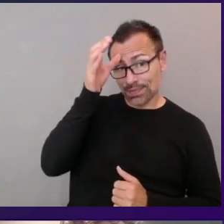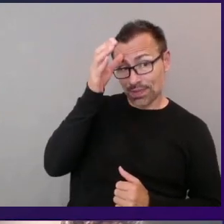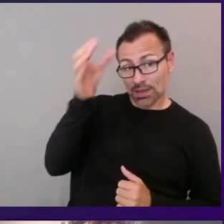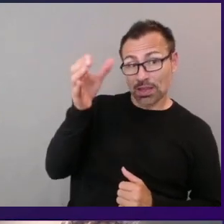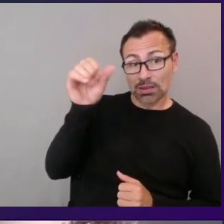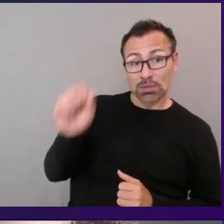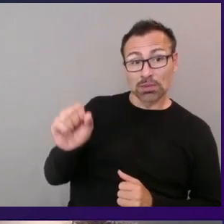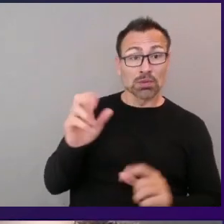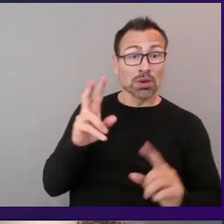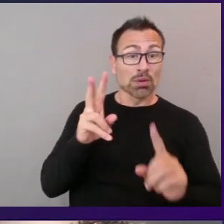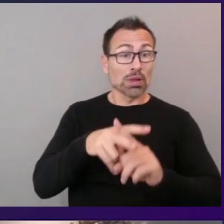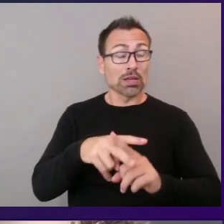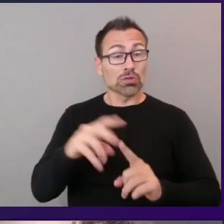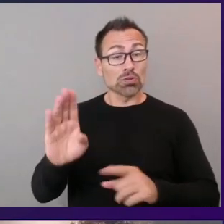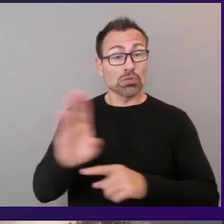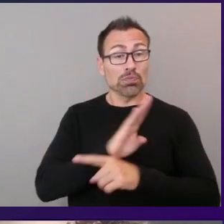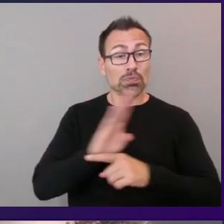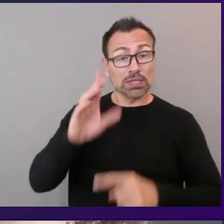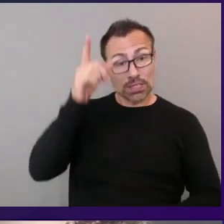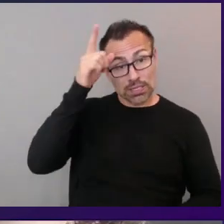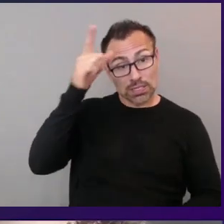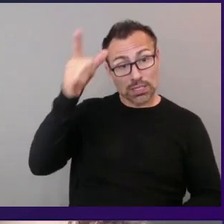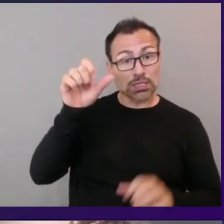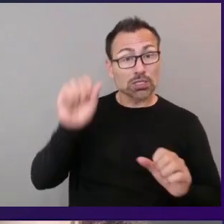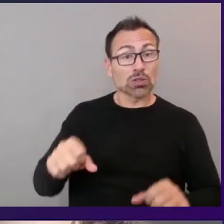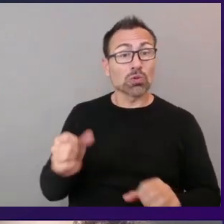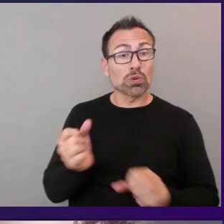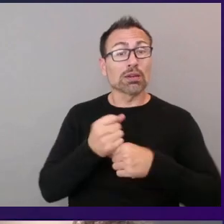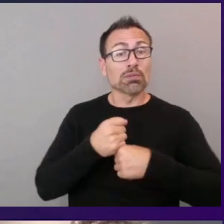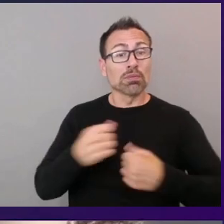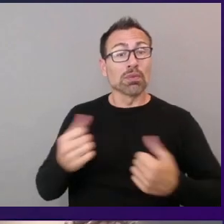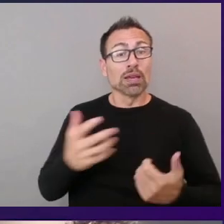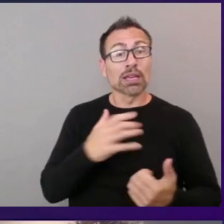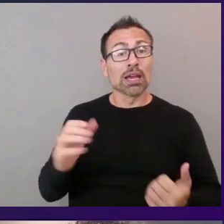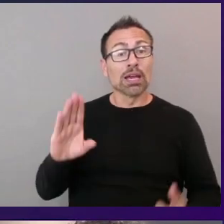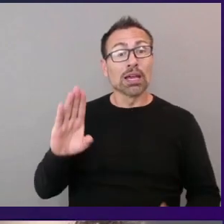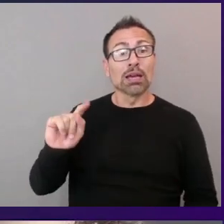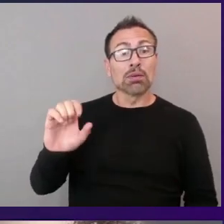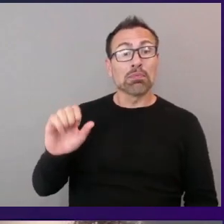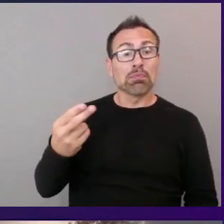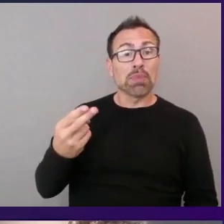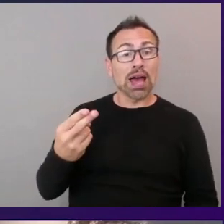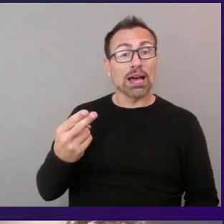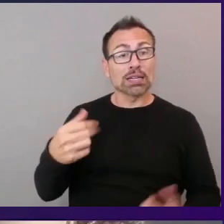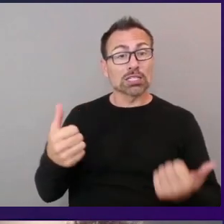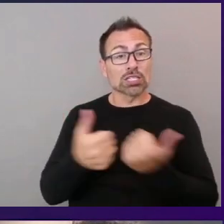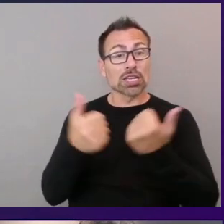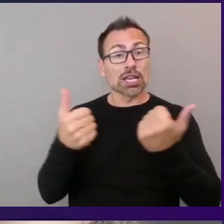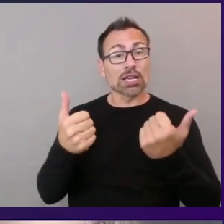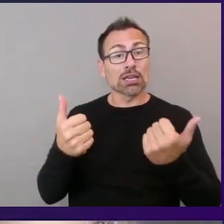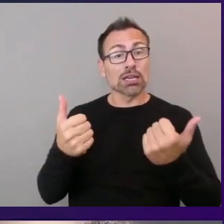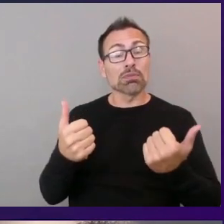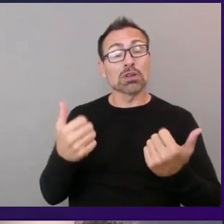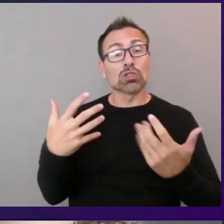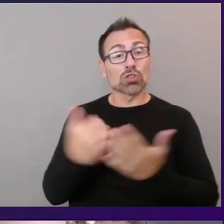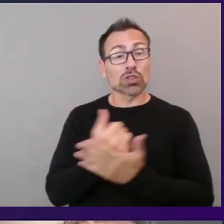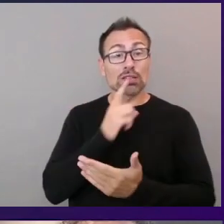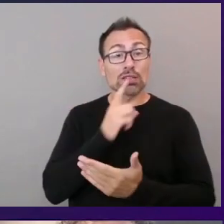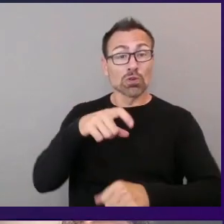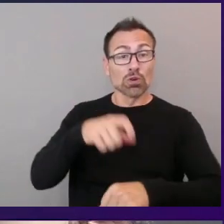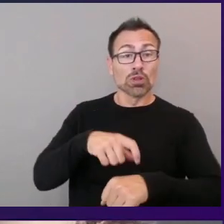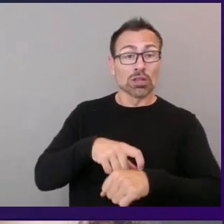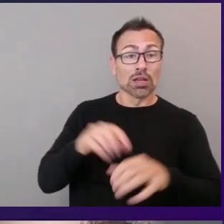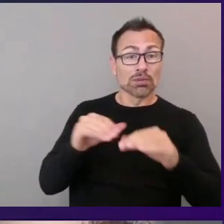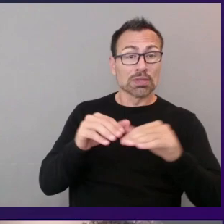logic. So we can create a fetch game to get the real-time status of the game board, for